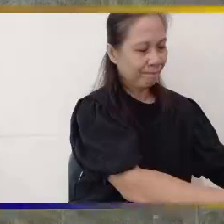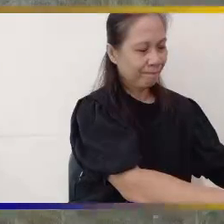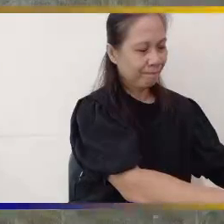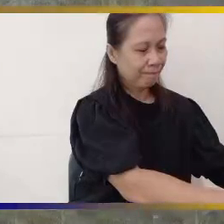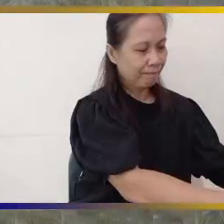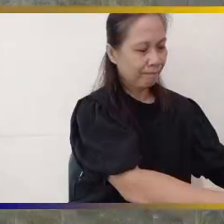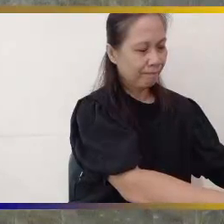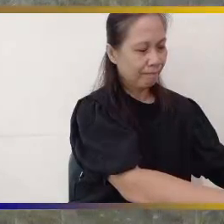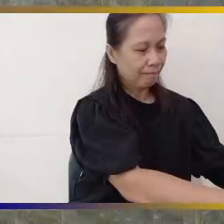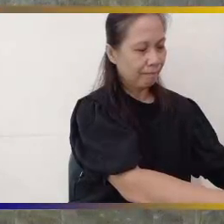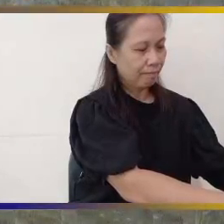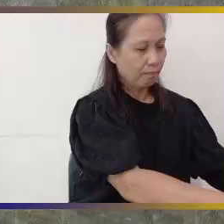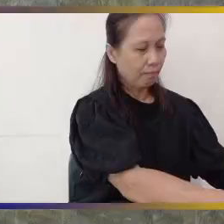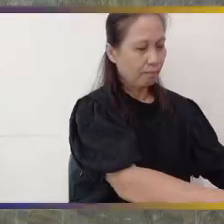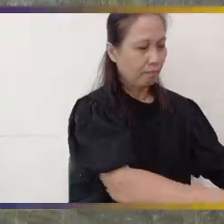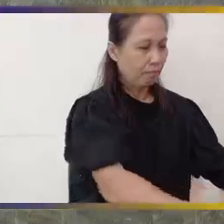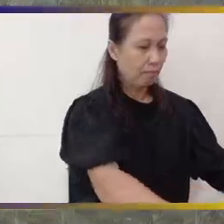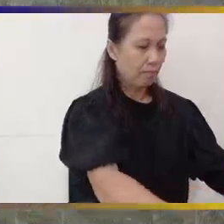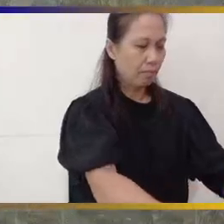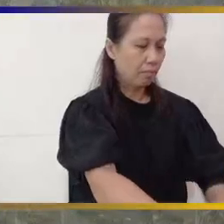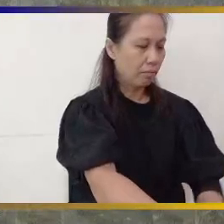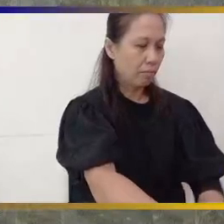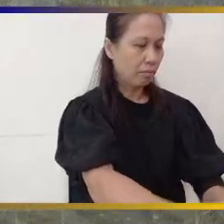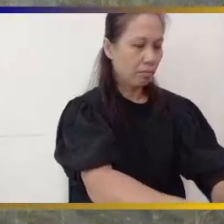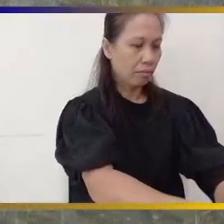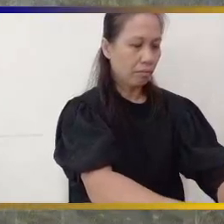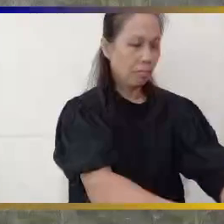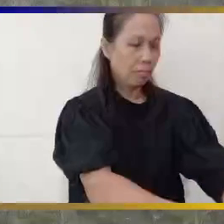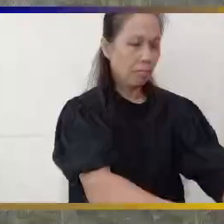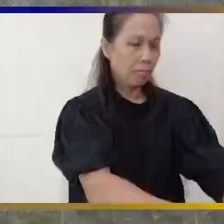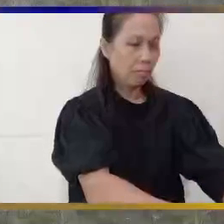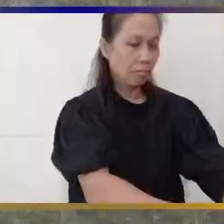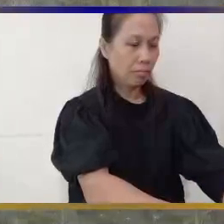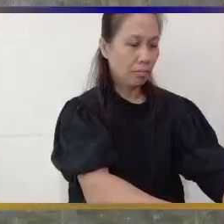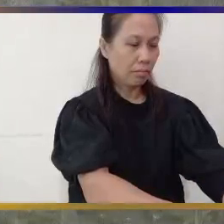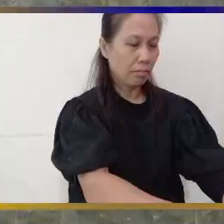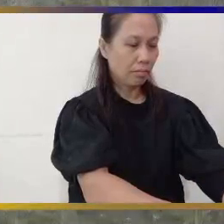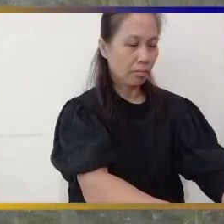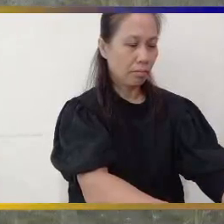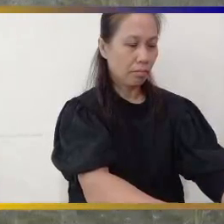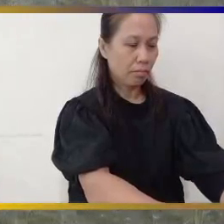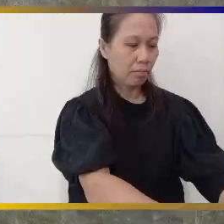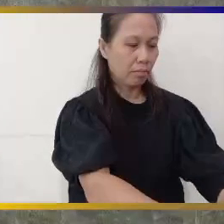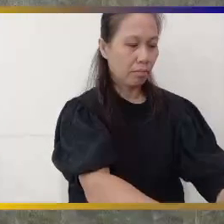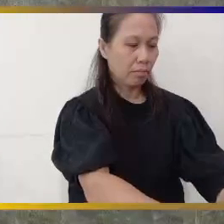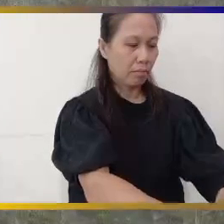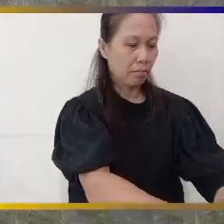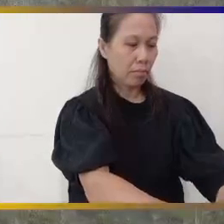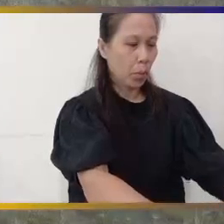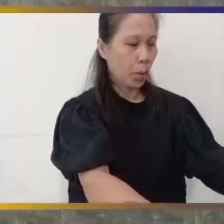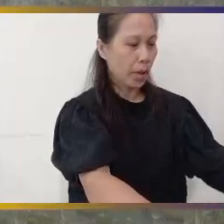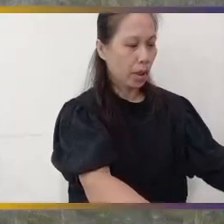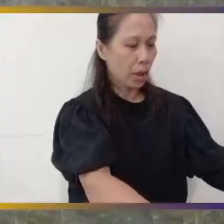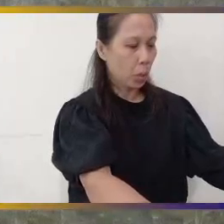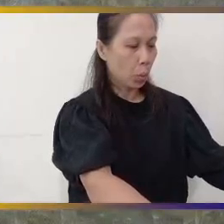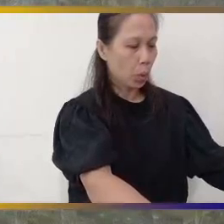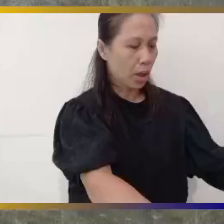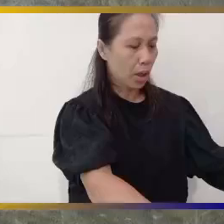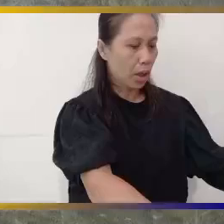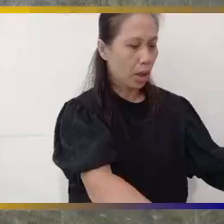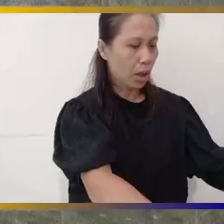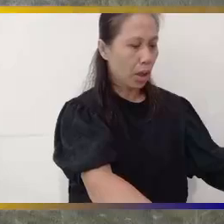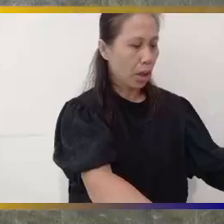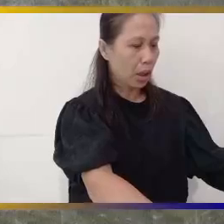kapatid Look at verse number 19 This is Actually in the law